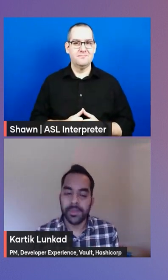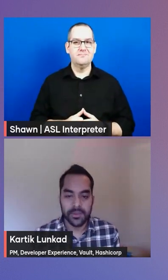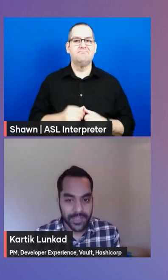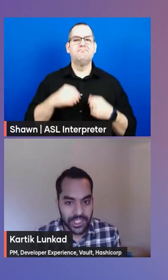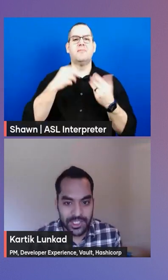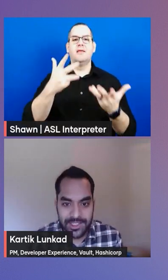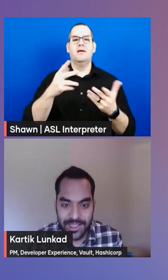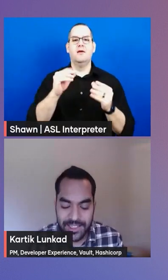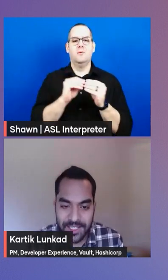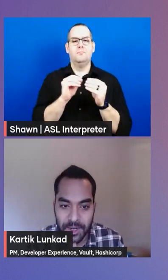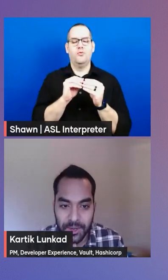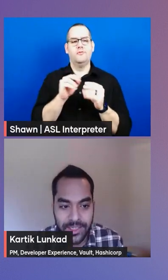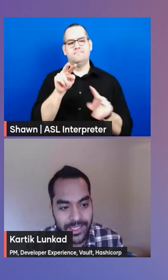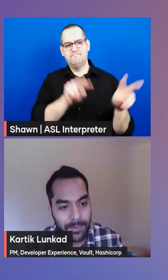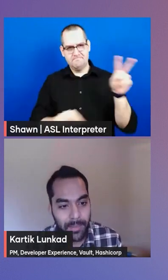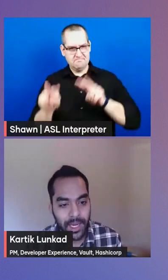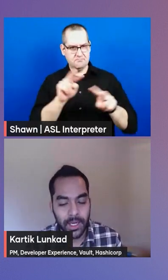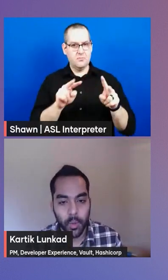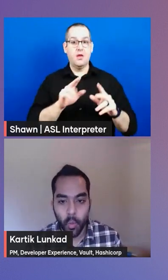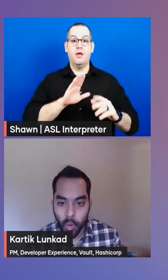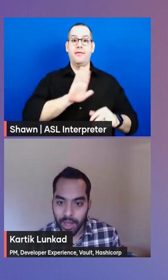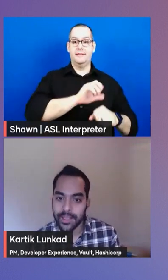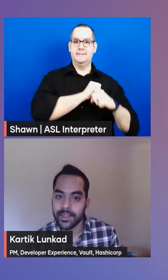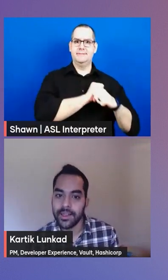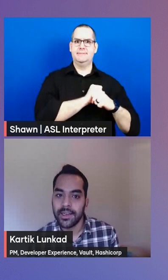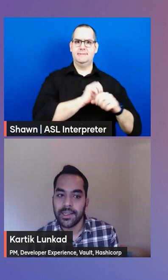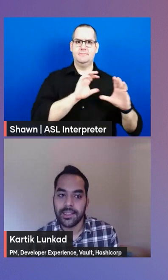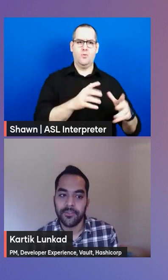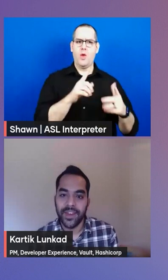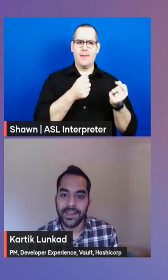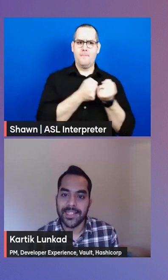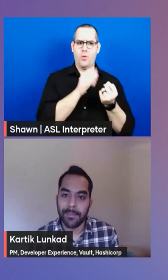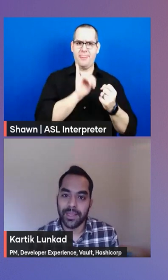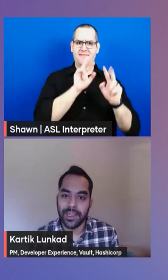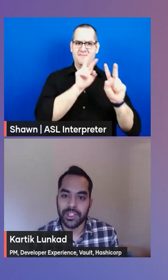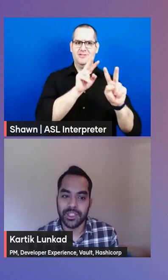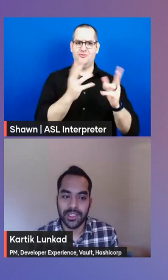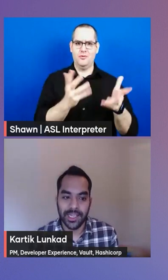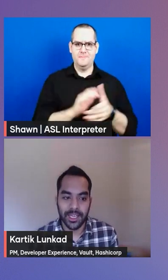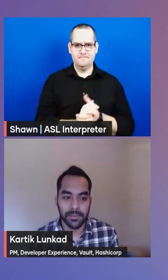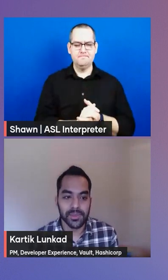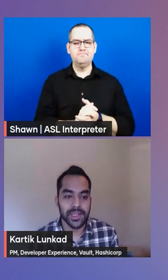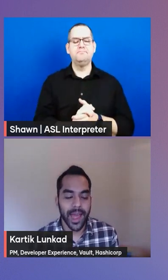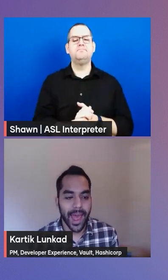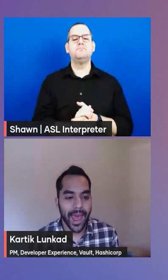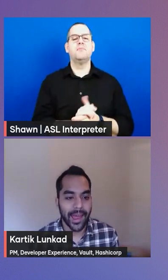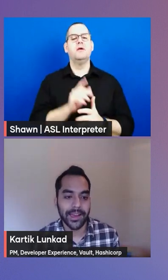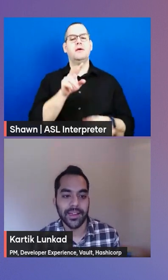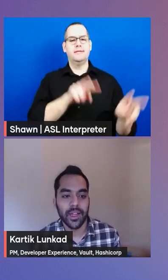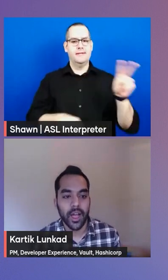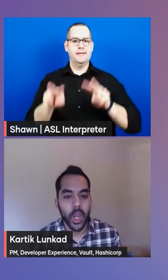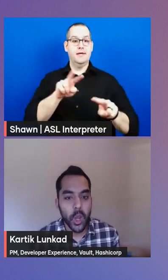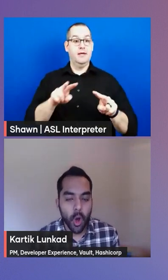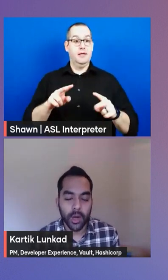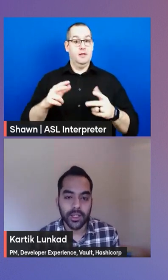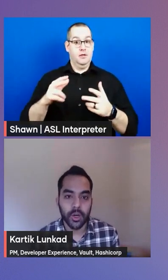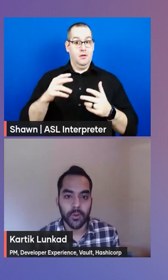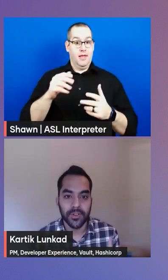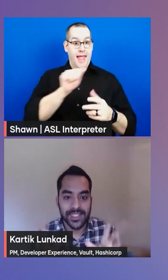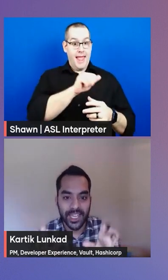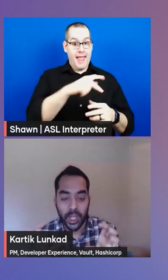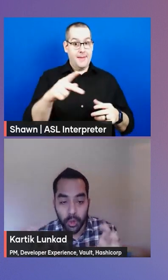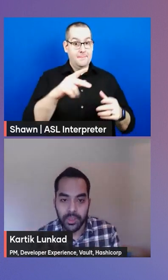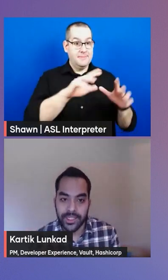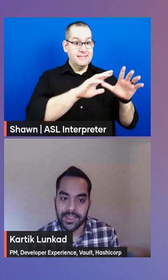two observations that the security team made. One, the various application teams had a lot